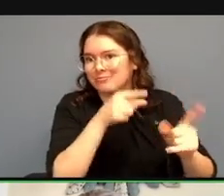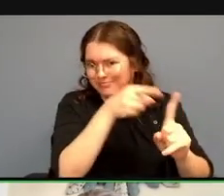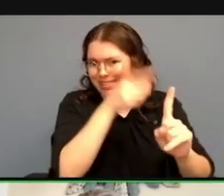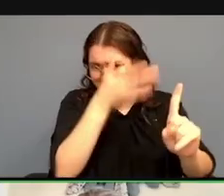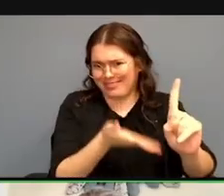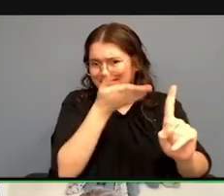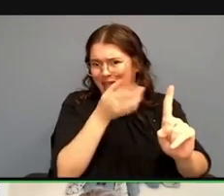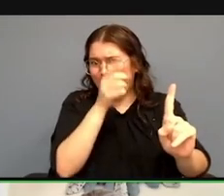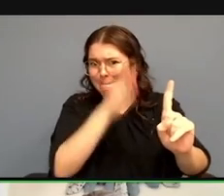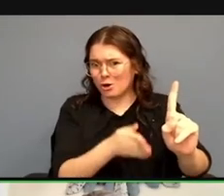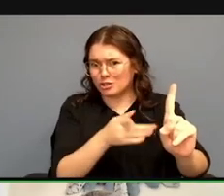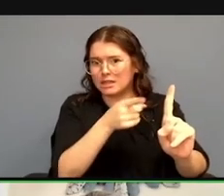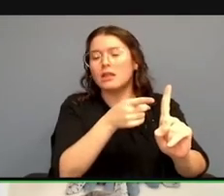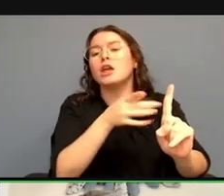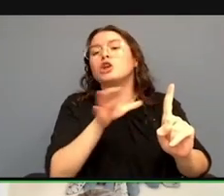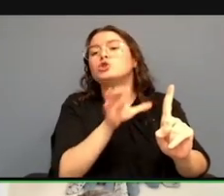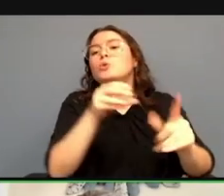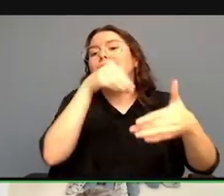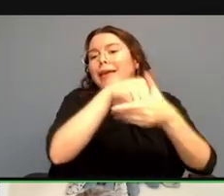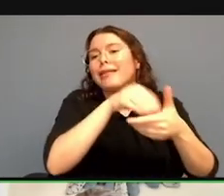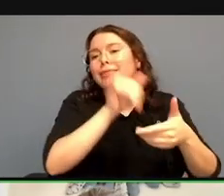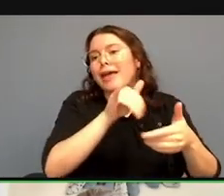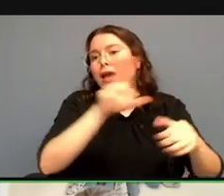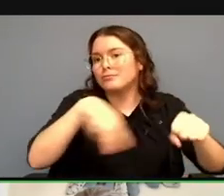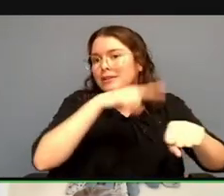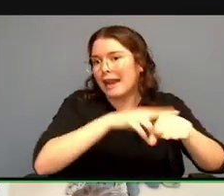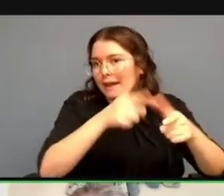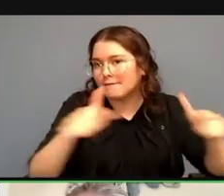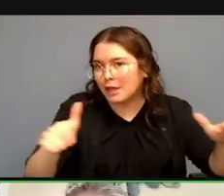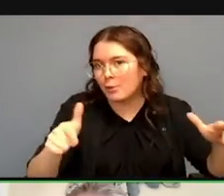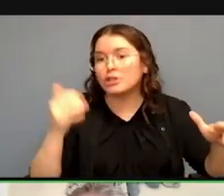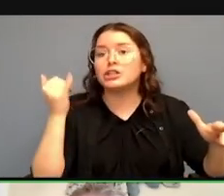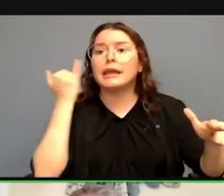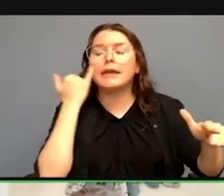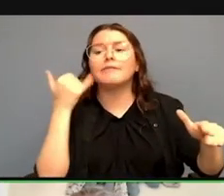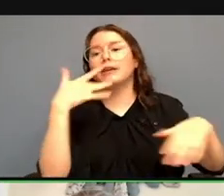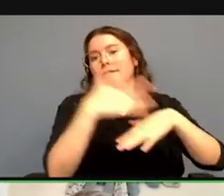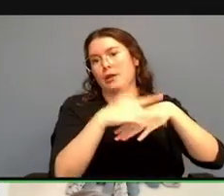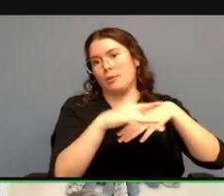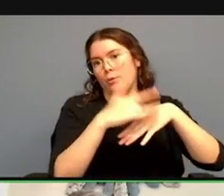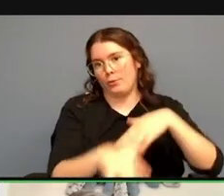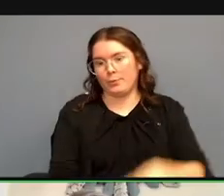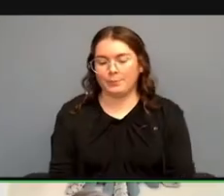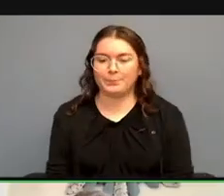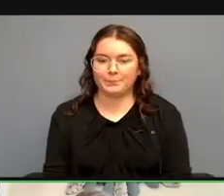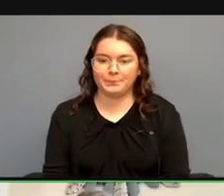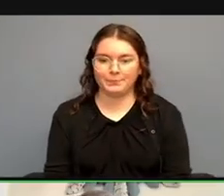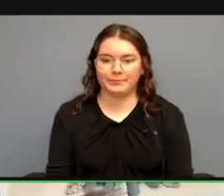so in that child's native language if that is an available option.